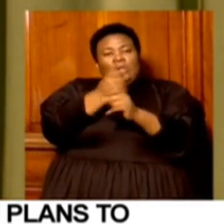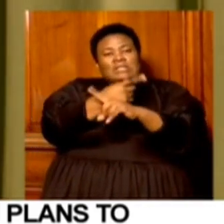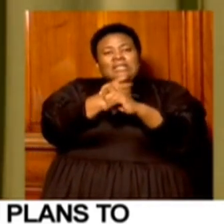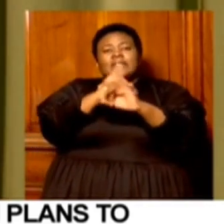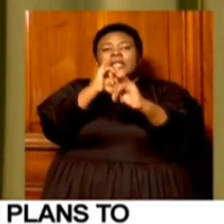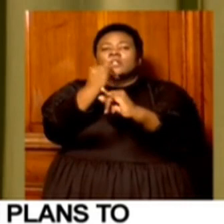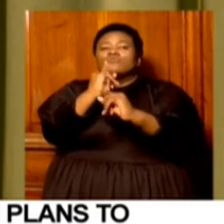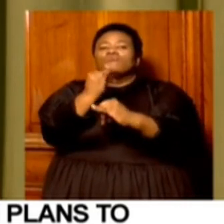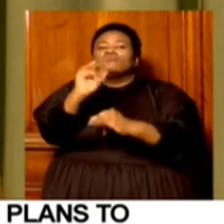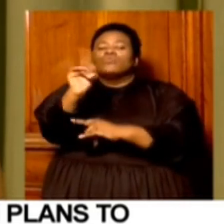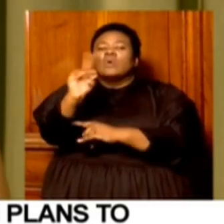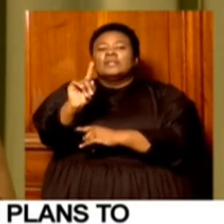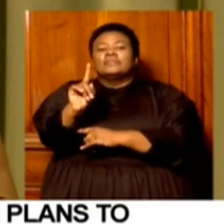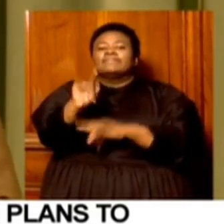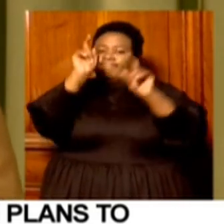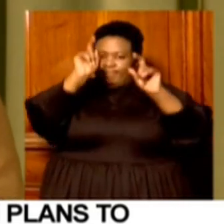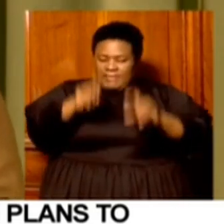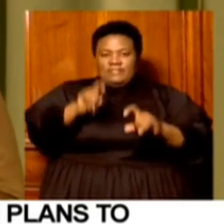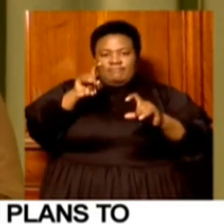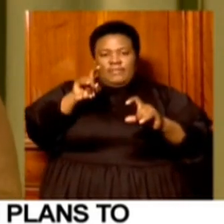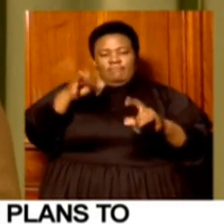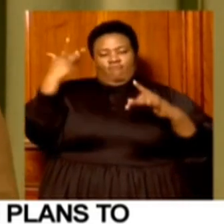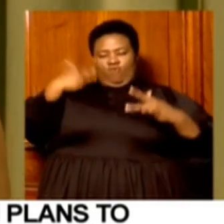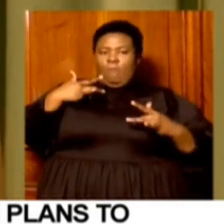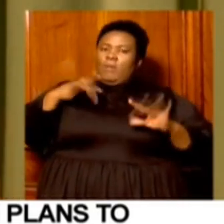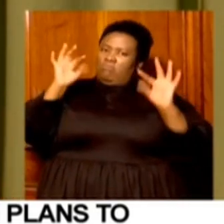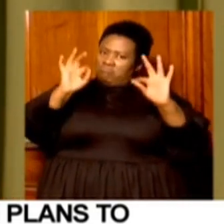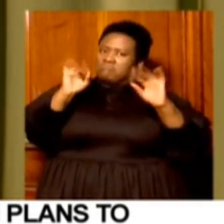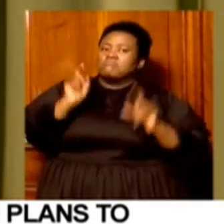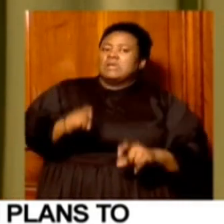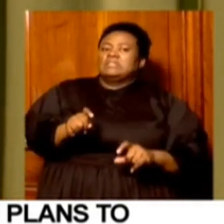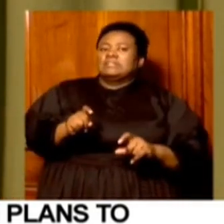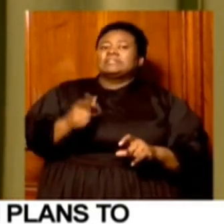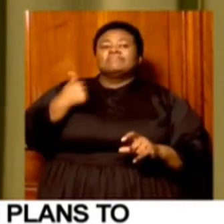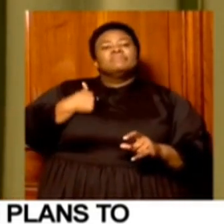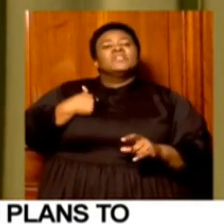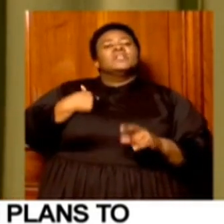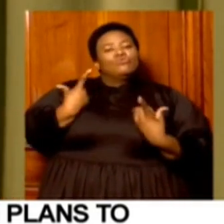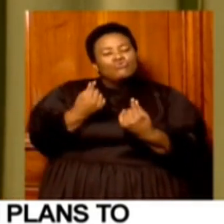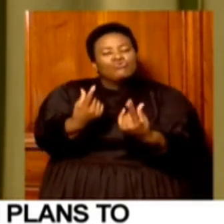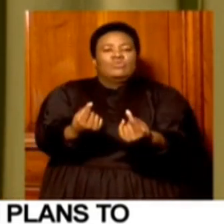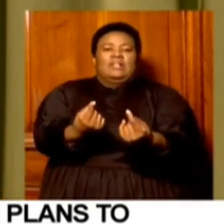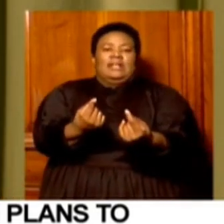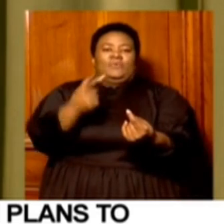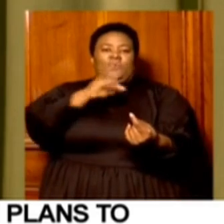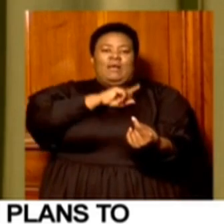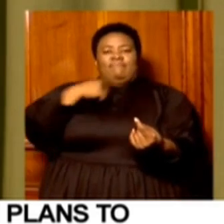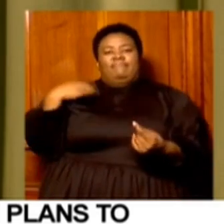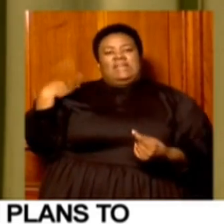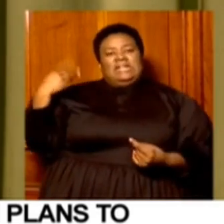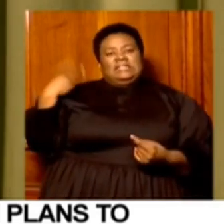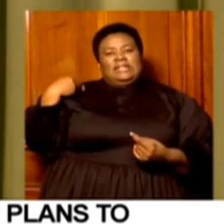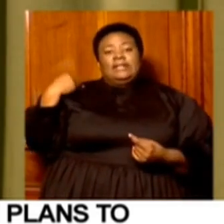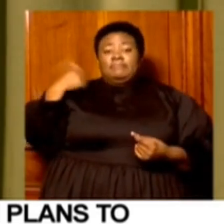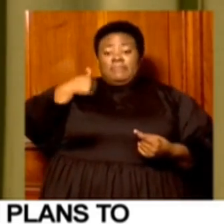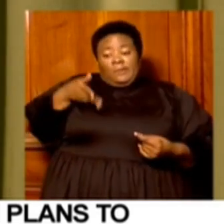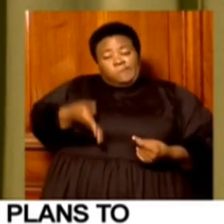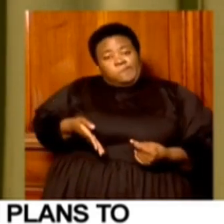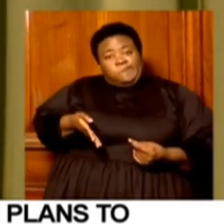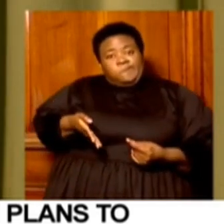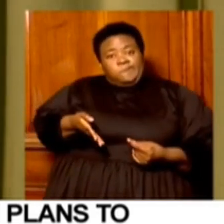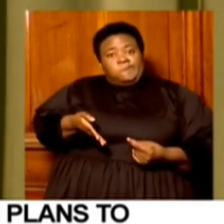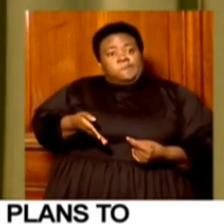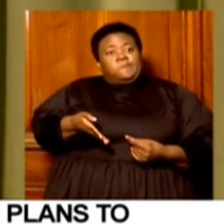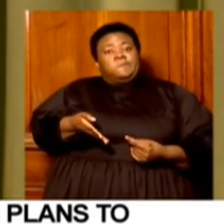is that it must be formalized, and this is what I am dealing with as a minister, as I'm speaking to